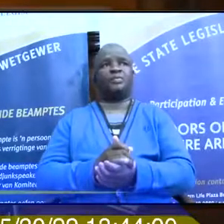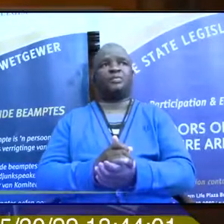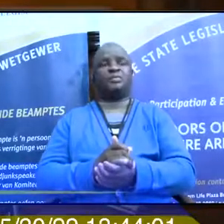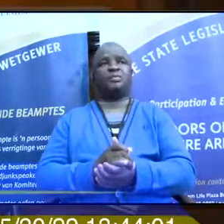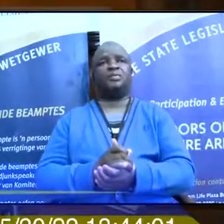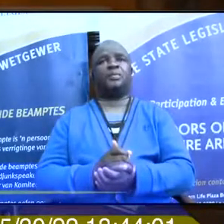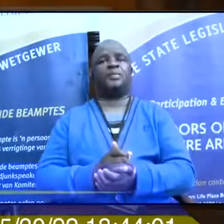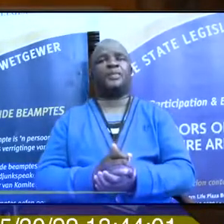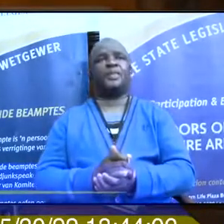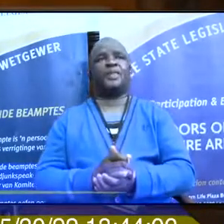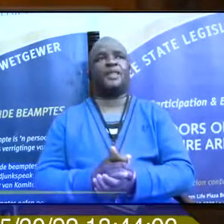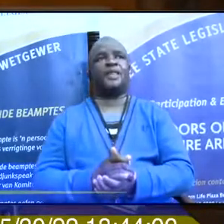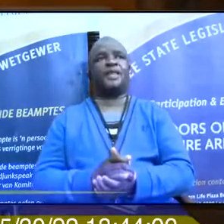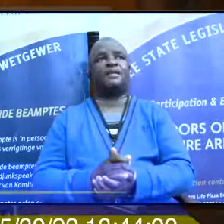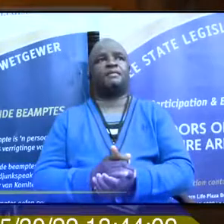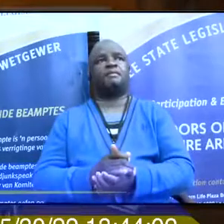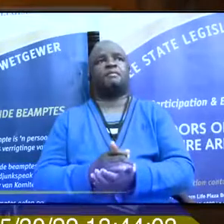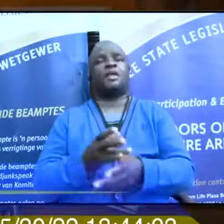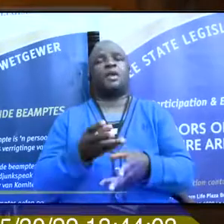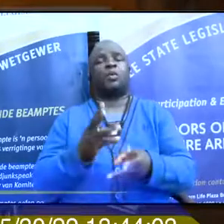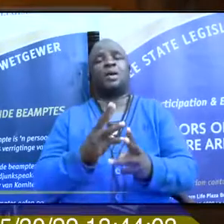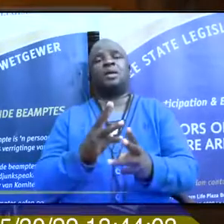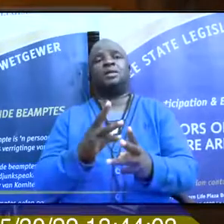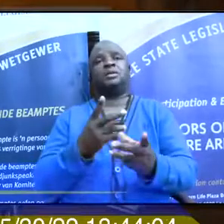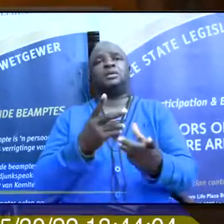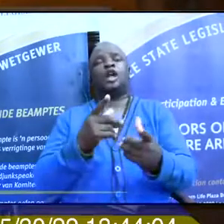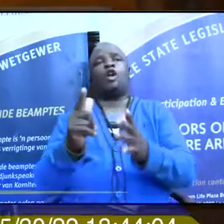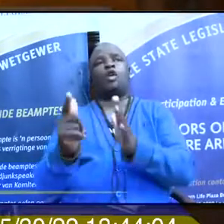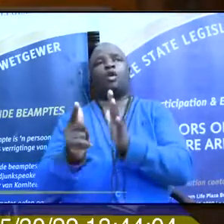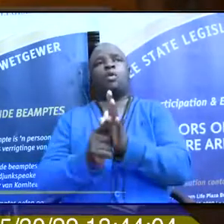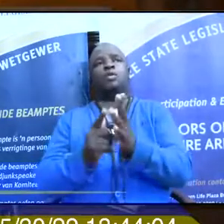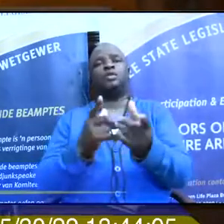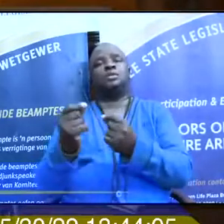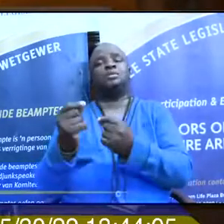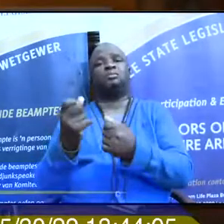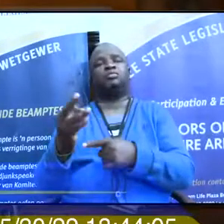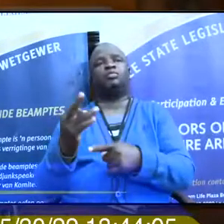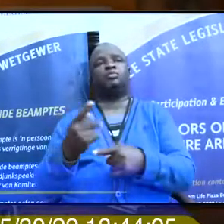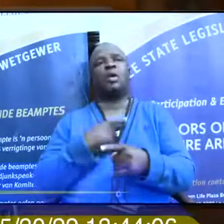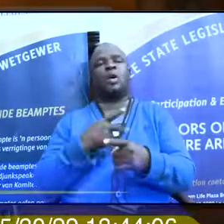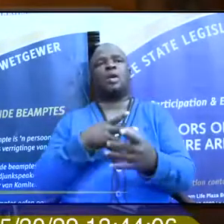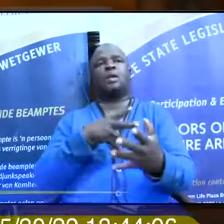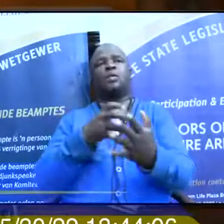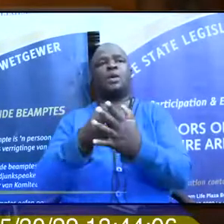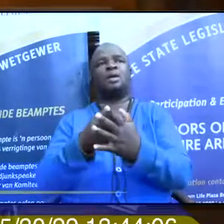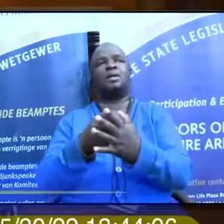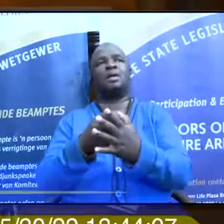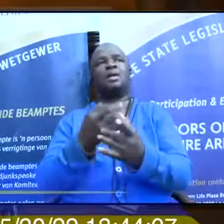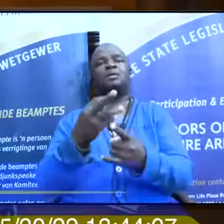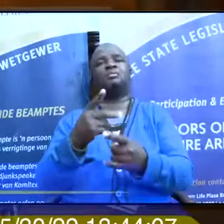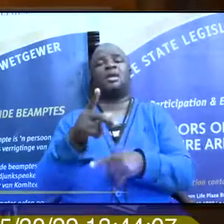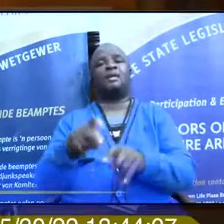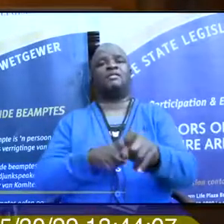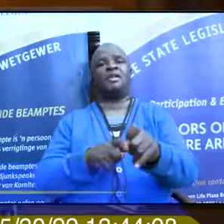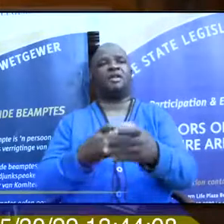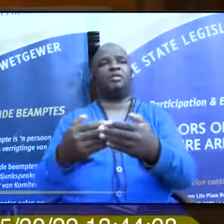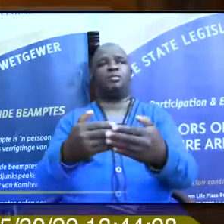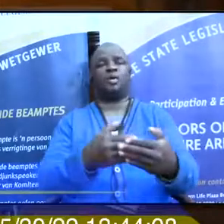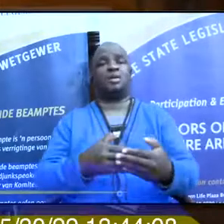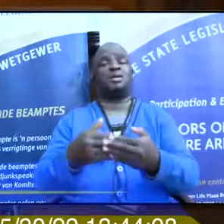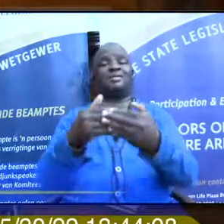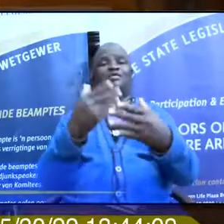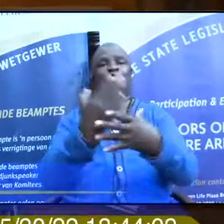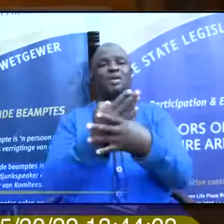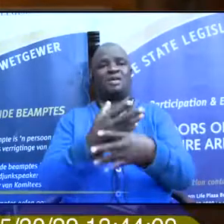the manner in which the law it is crafted there it's so vague to a point that it does not protect those